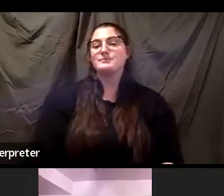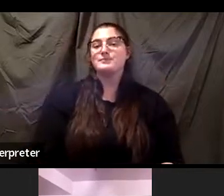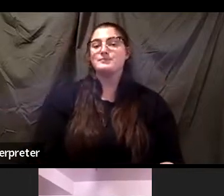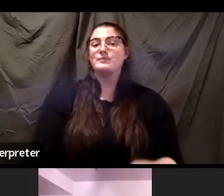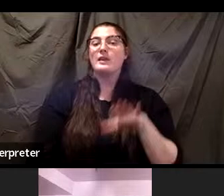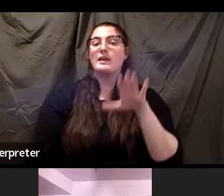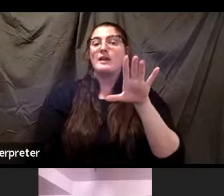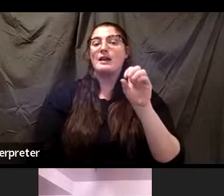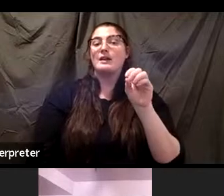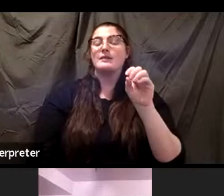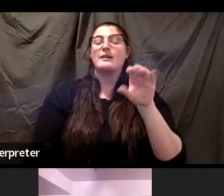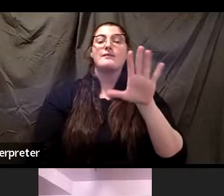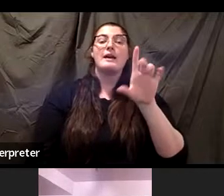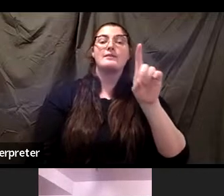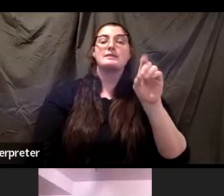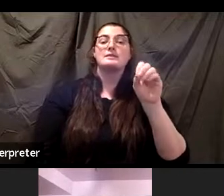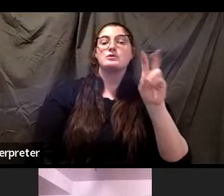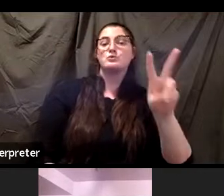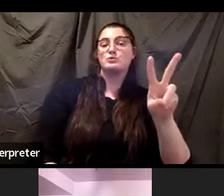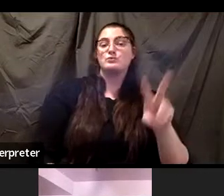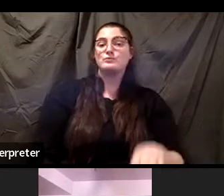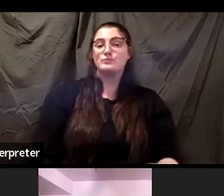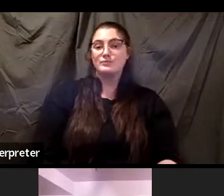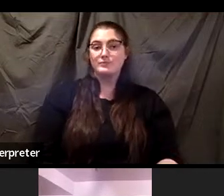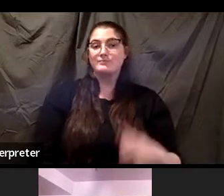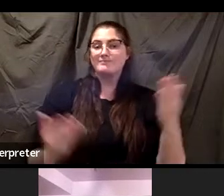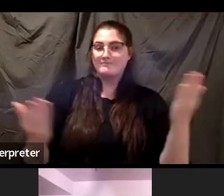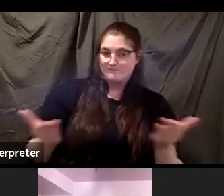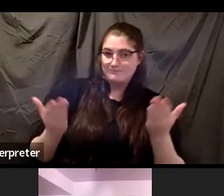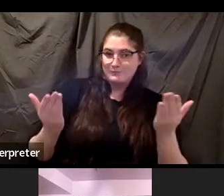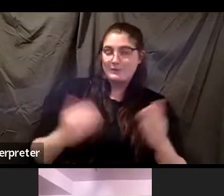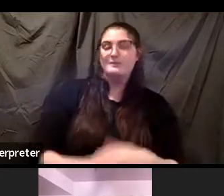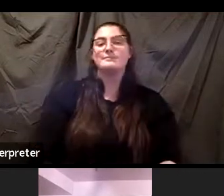Perfect. 5D02. Present.